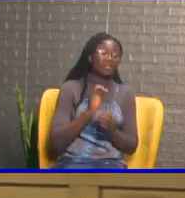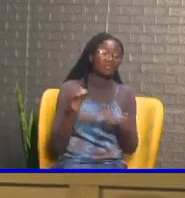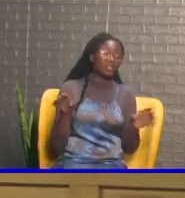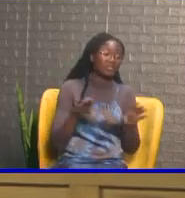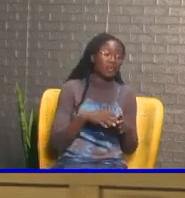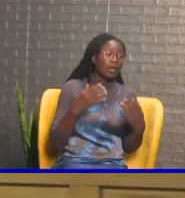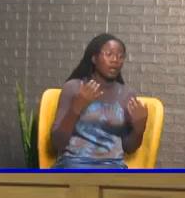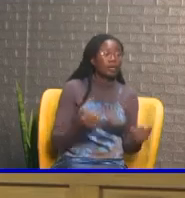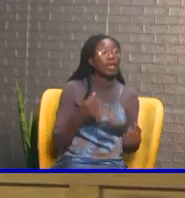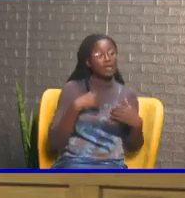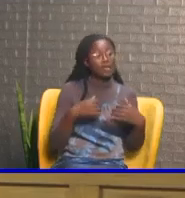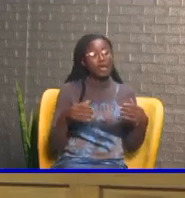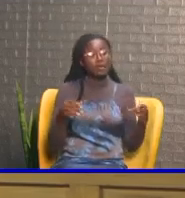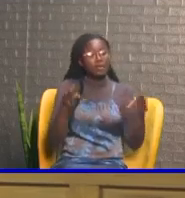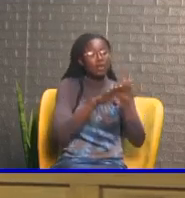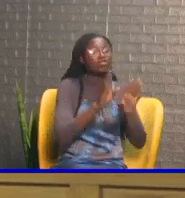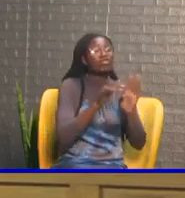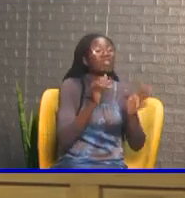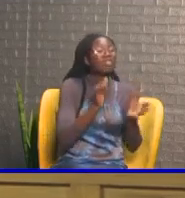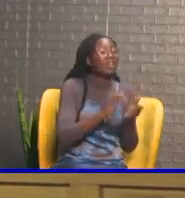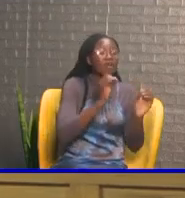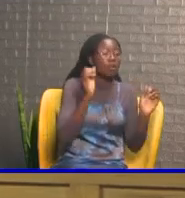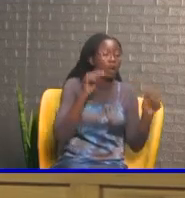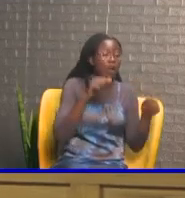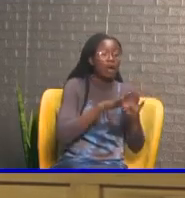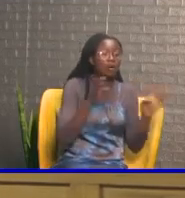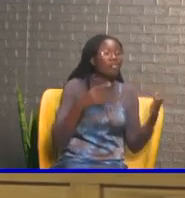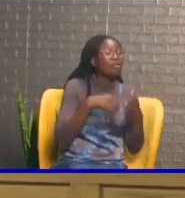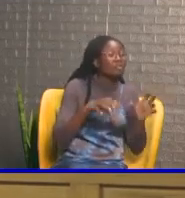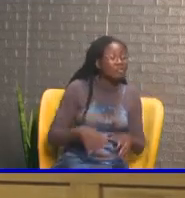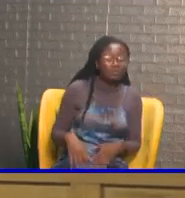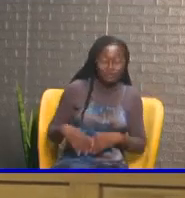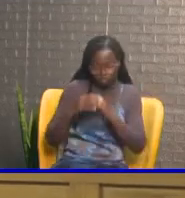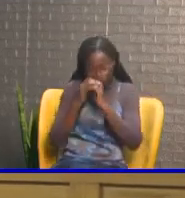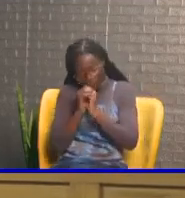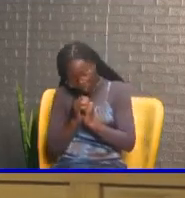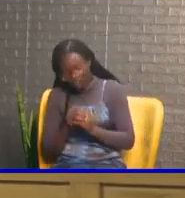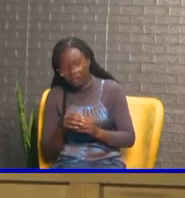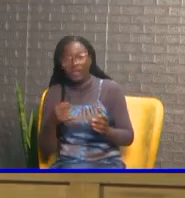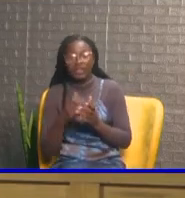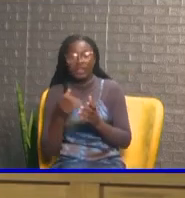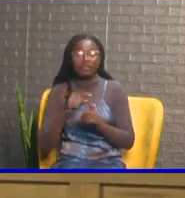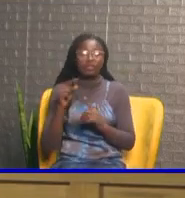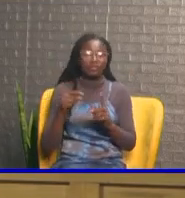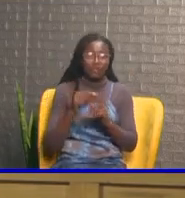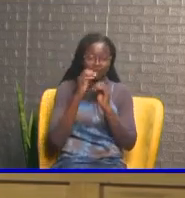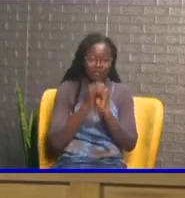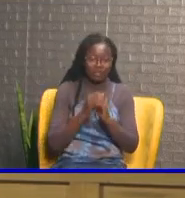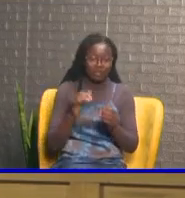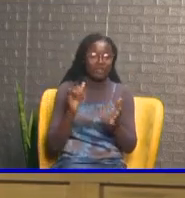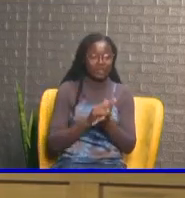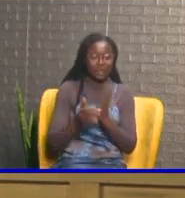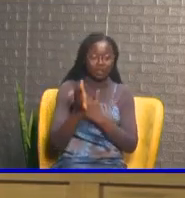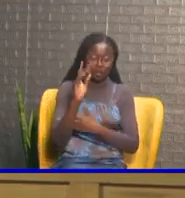shut a door no man can open. He said, what am I going to do? And he worshipped. It was when he was worshipping that God must have shown him, I have another child